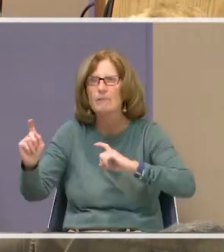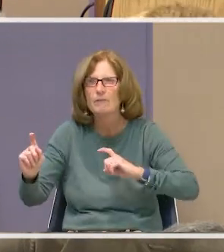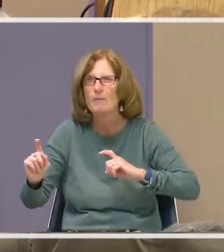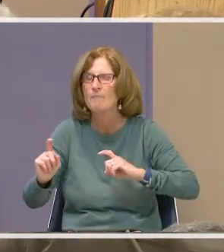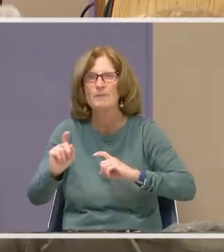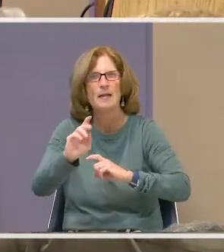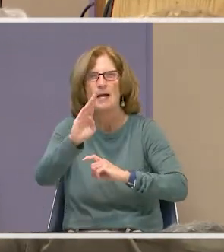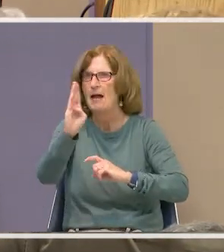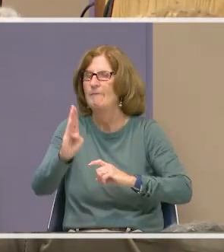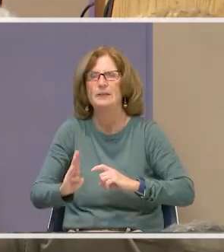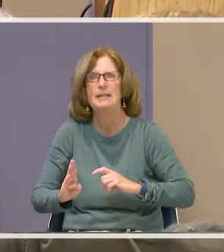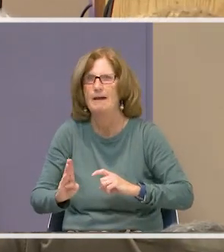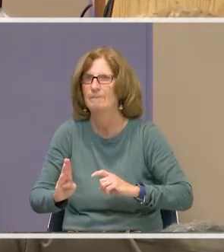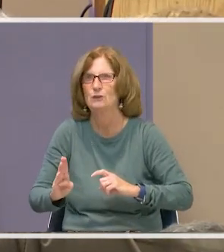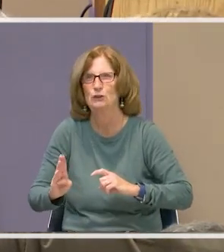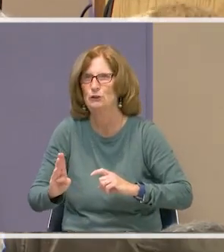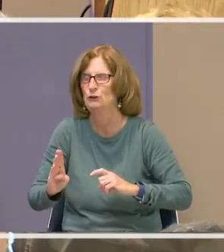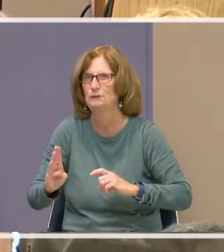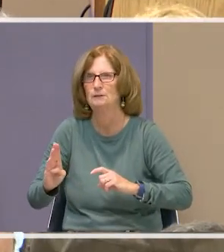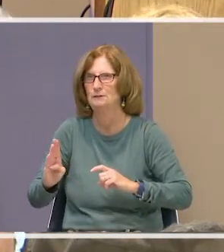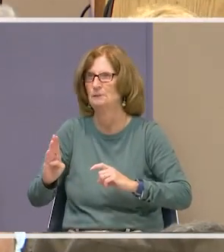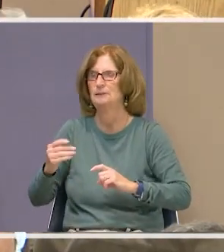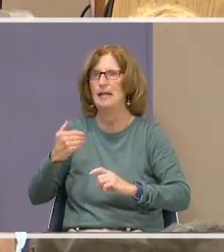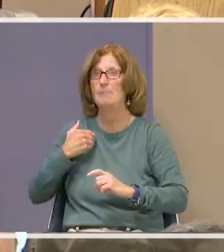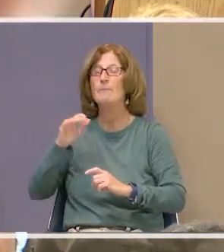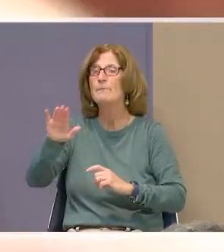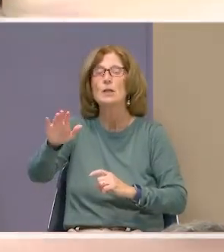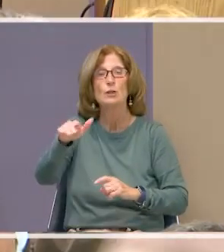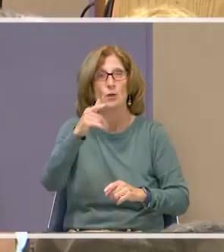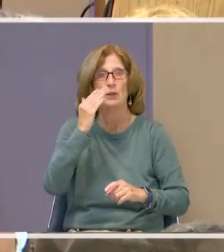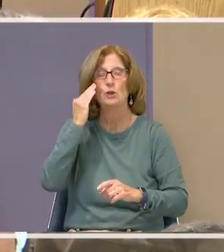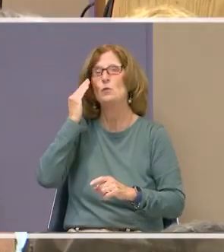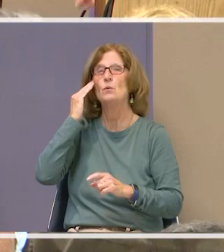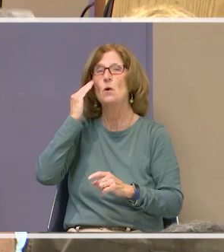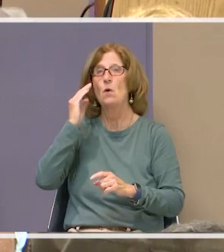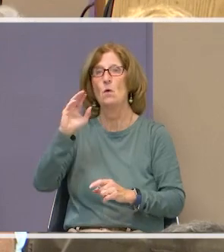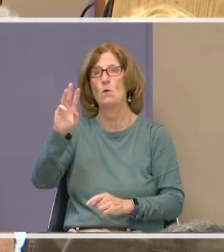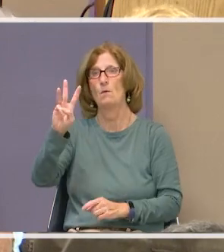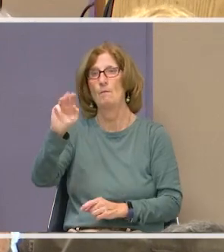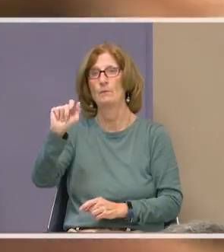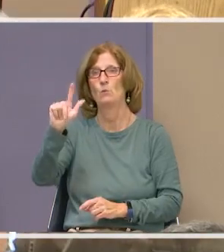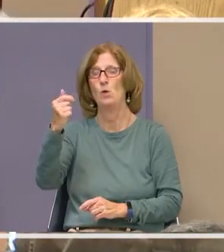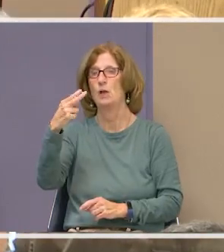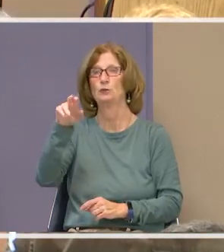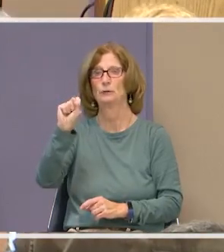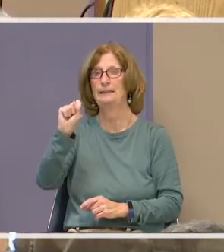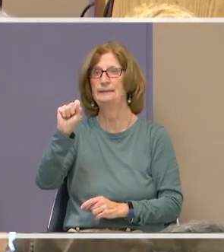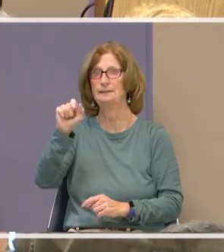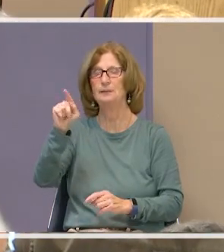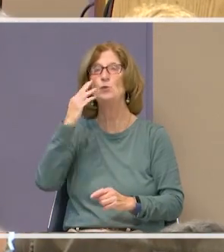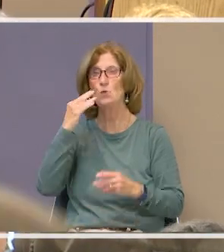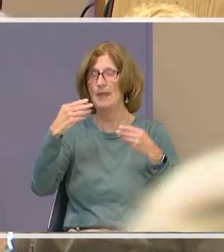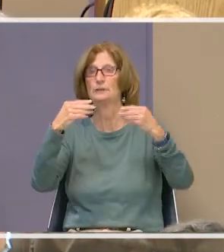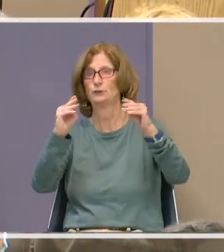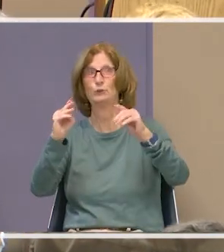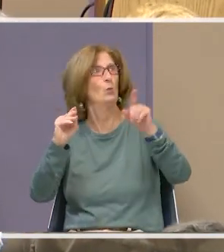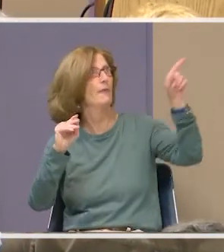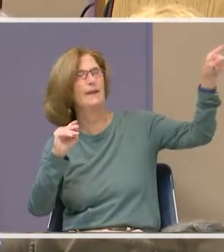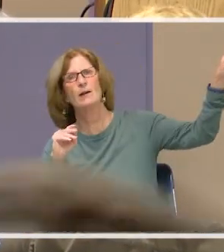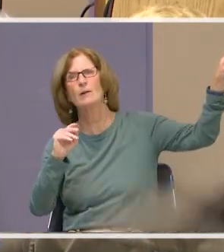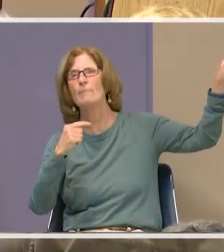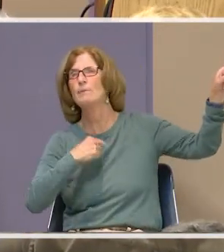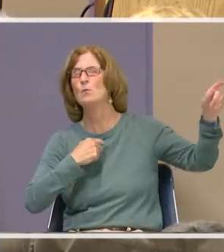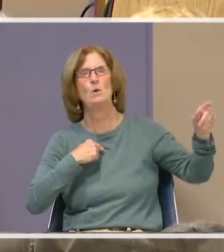This neighborhood changed the Walgreens. That Walgreens up there wanted to be different than they are. We didn't like it, so it's a different Walgreens.